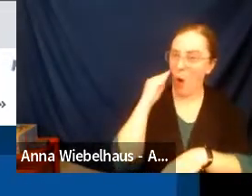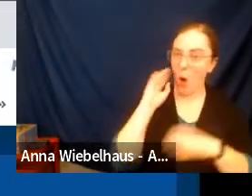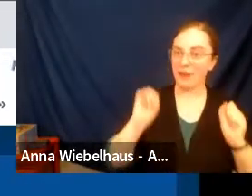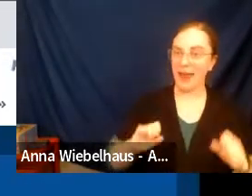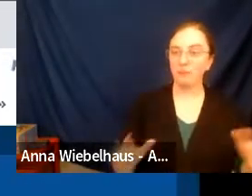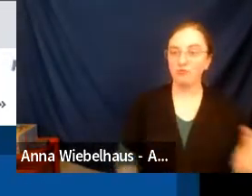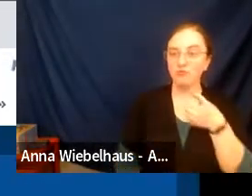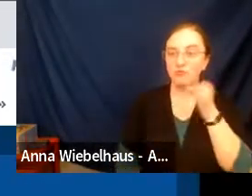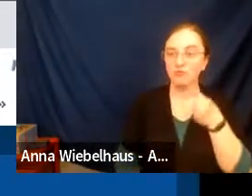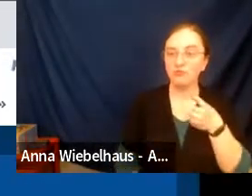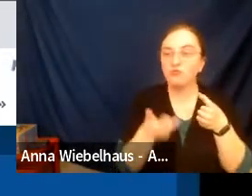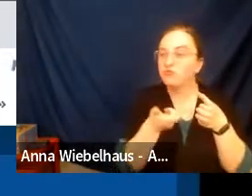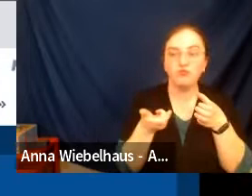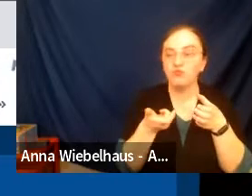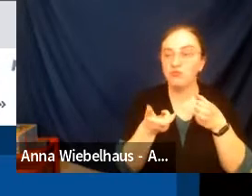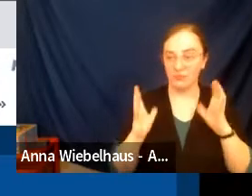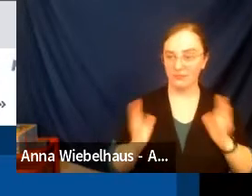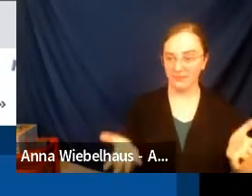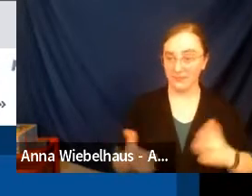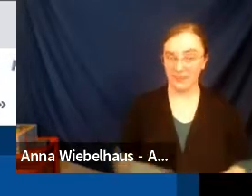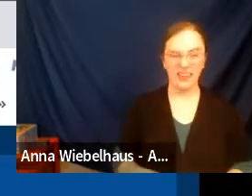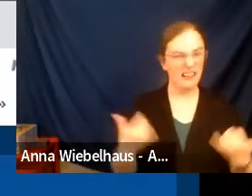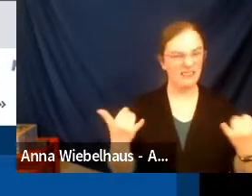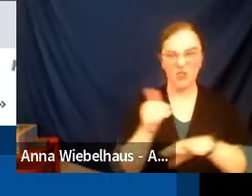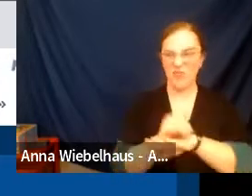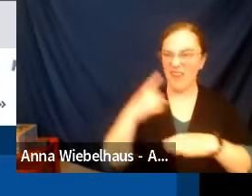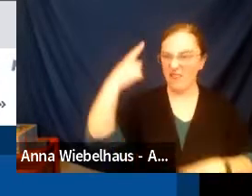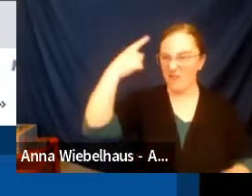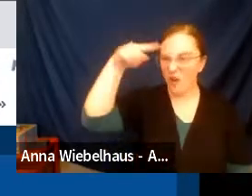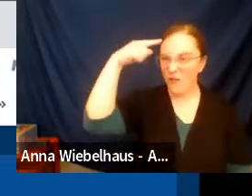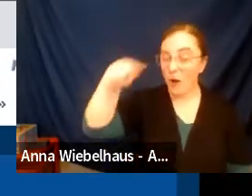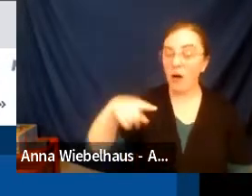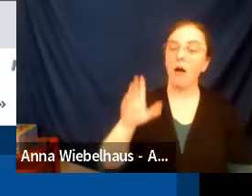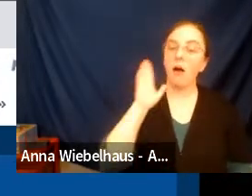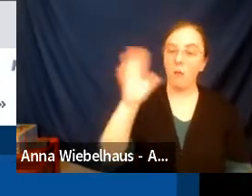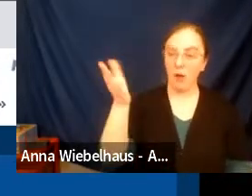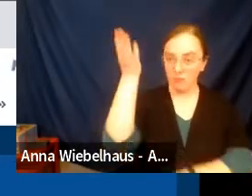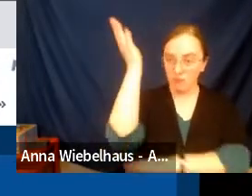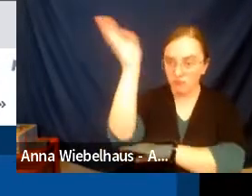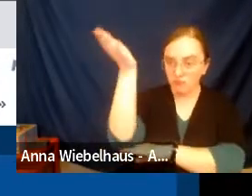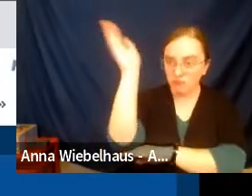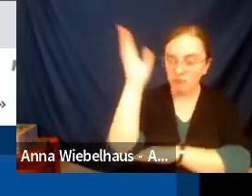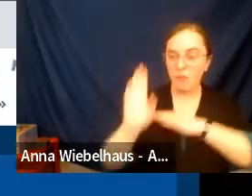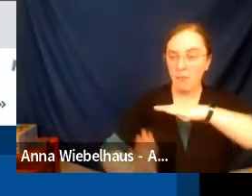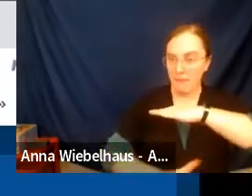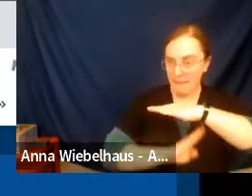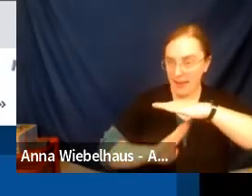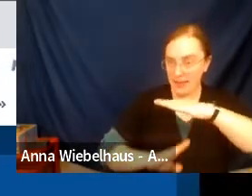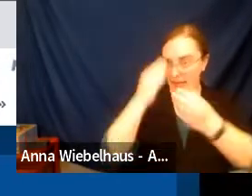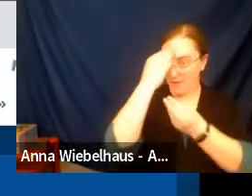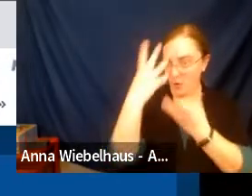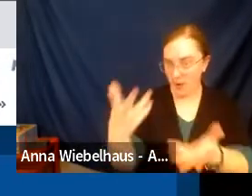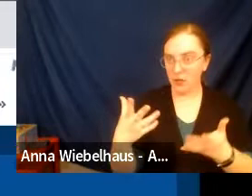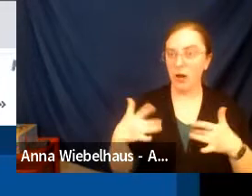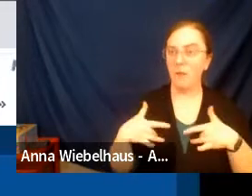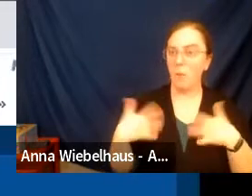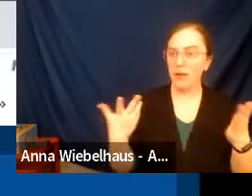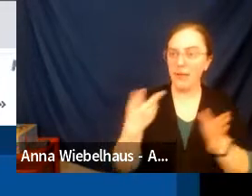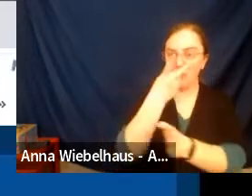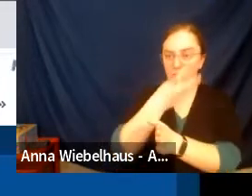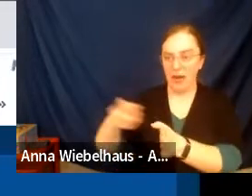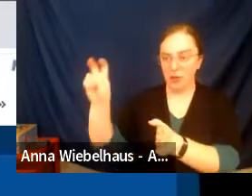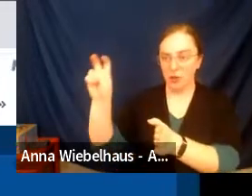So why did we come together tonight to talk? Well, we're going to provide you with some pretty basic information about the transition